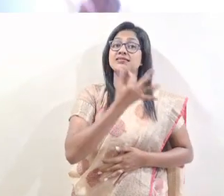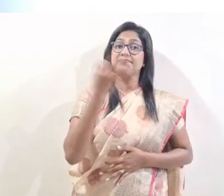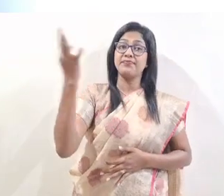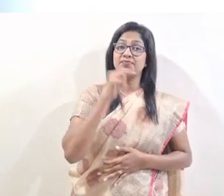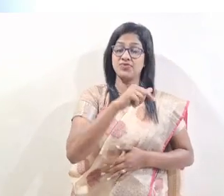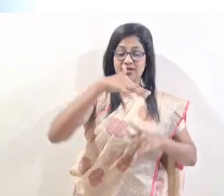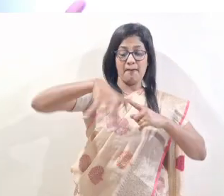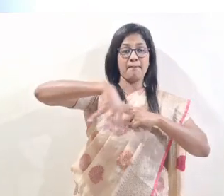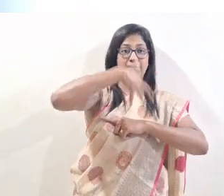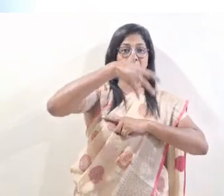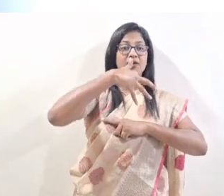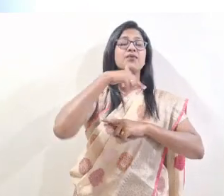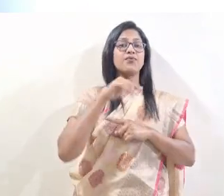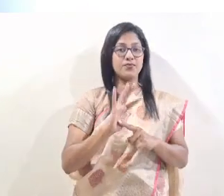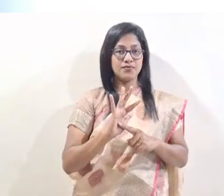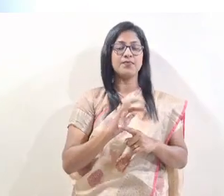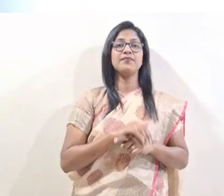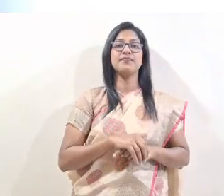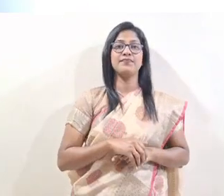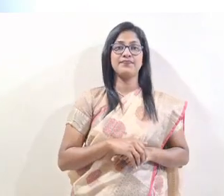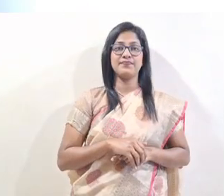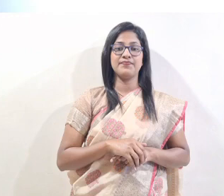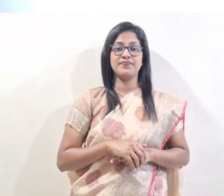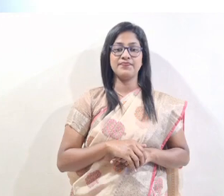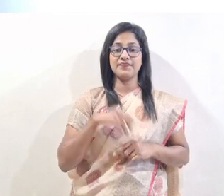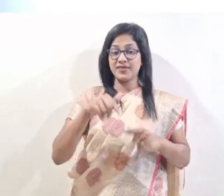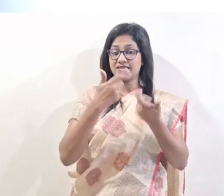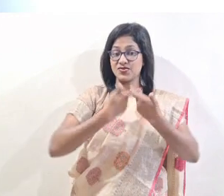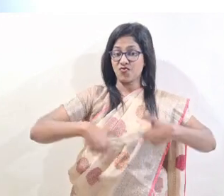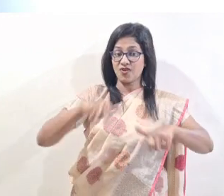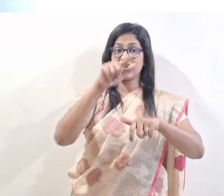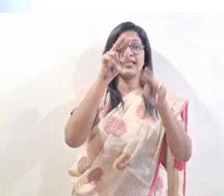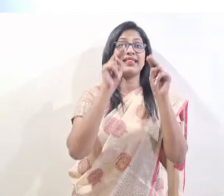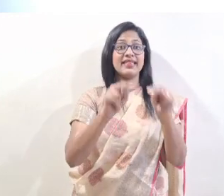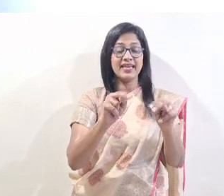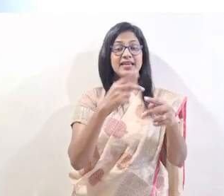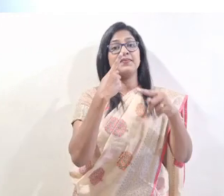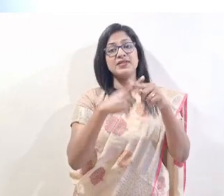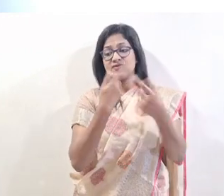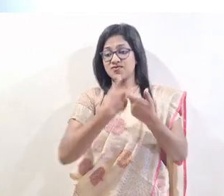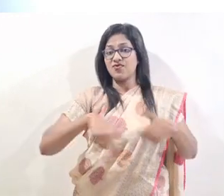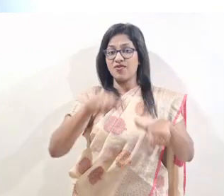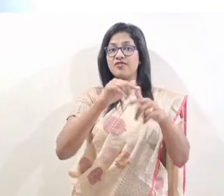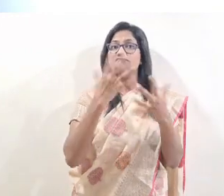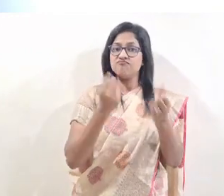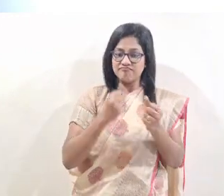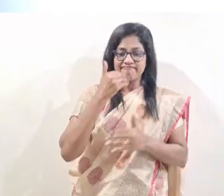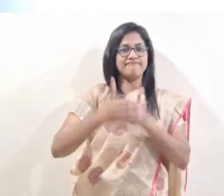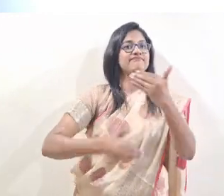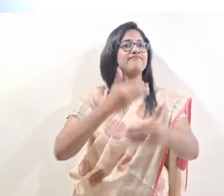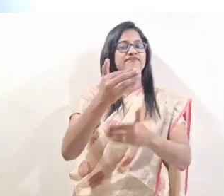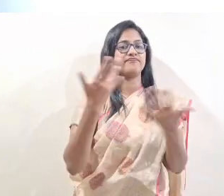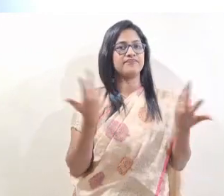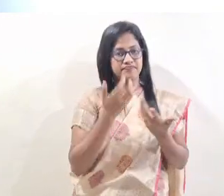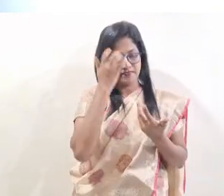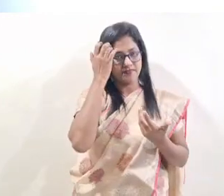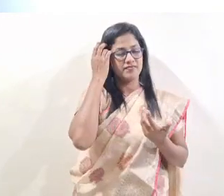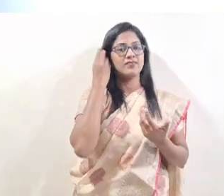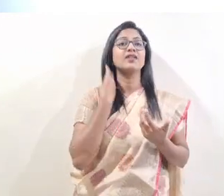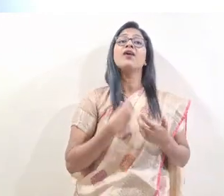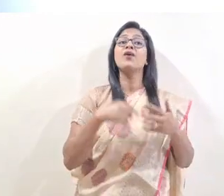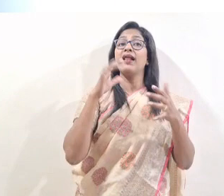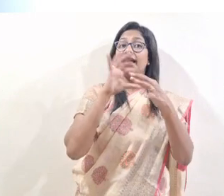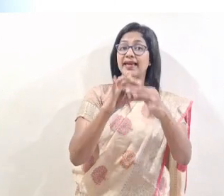especially the background, what this conclave wants, and this conference would like to take it forward from the perspective of